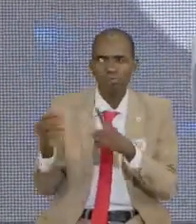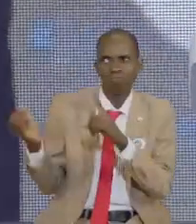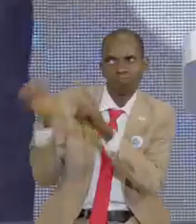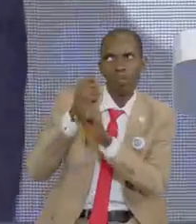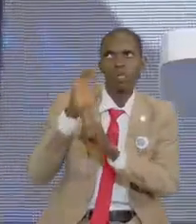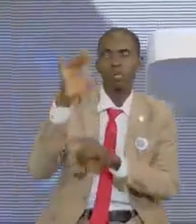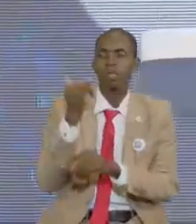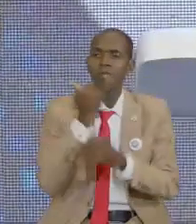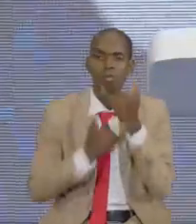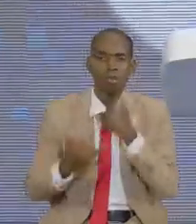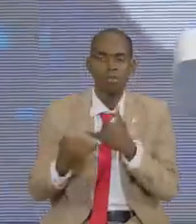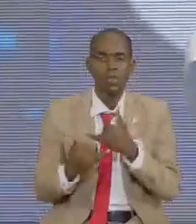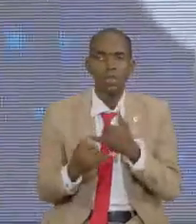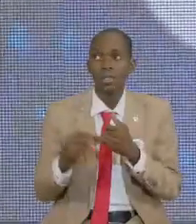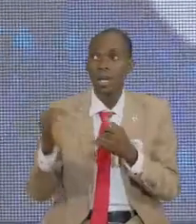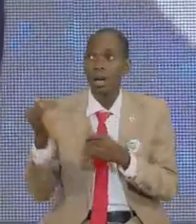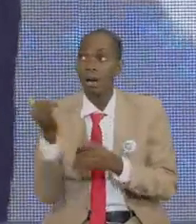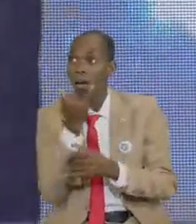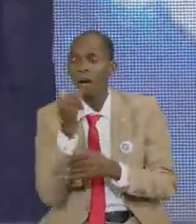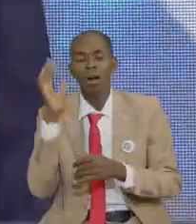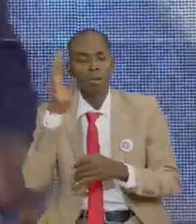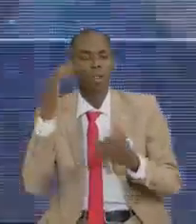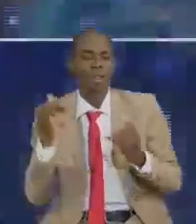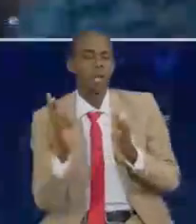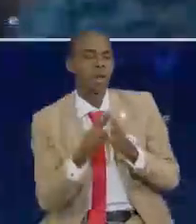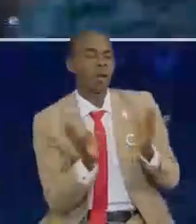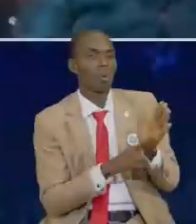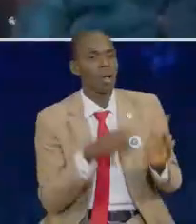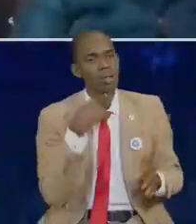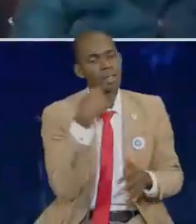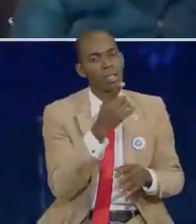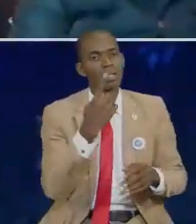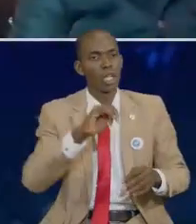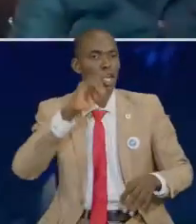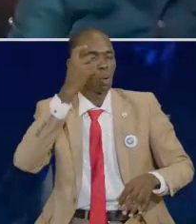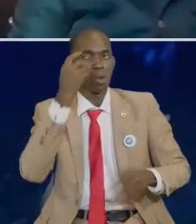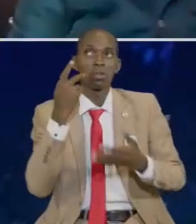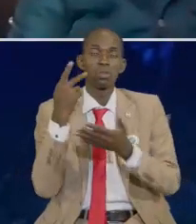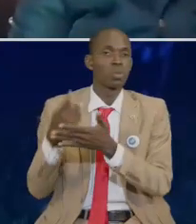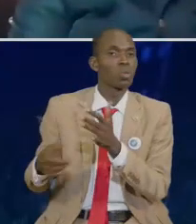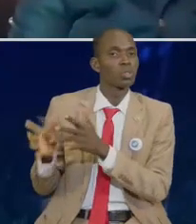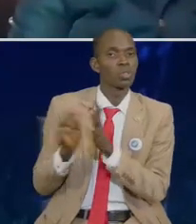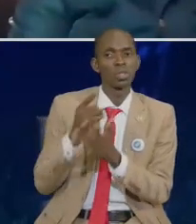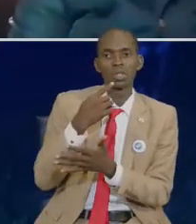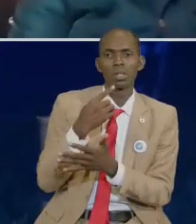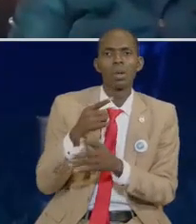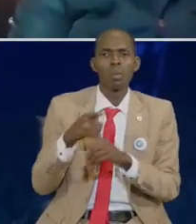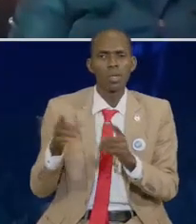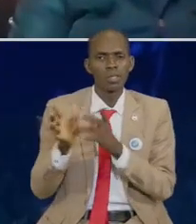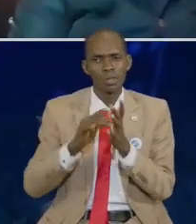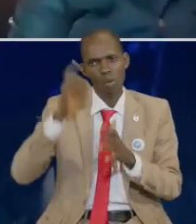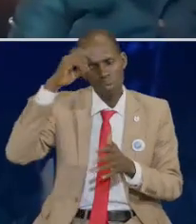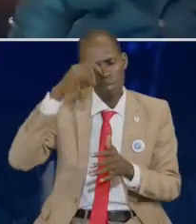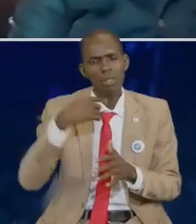They'll report him to the authorities. Look at what he has said. And Jesus said, show me a coin there.